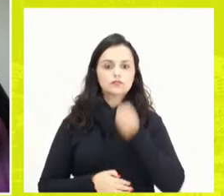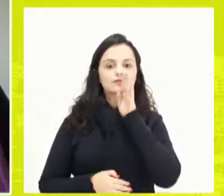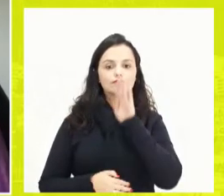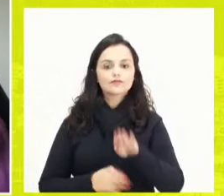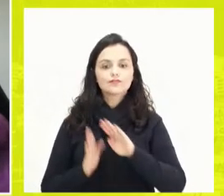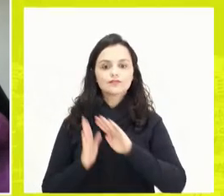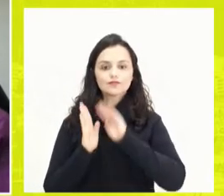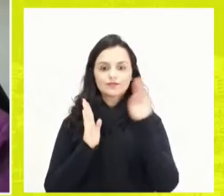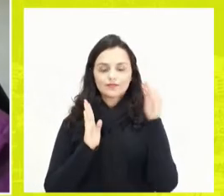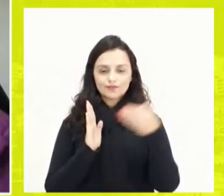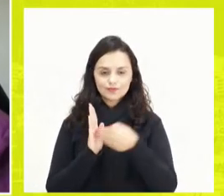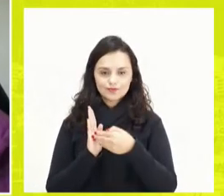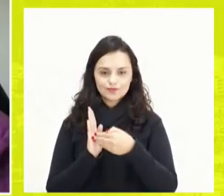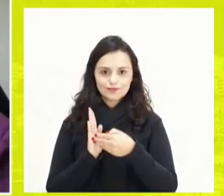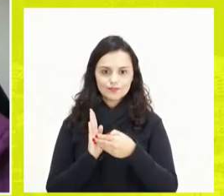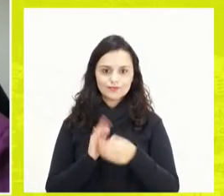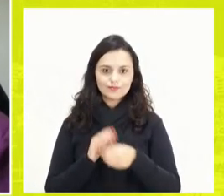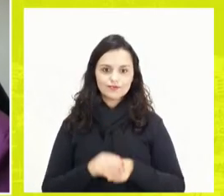good afternoon